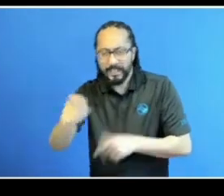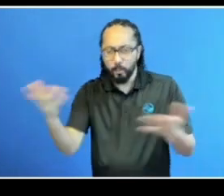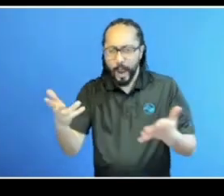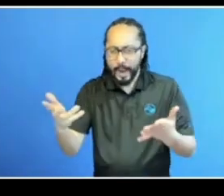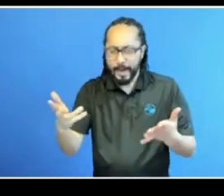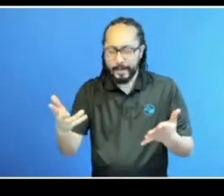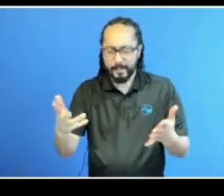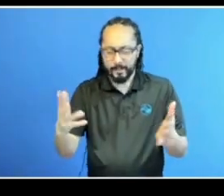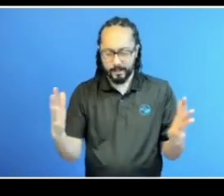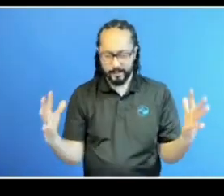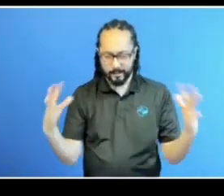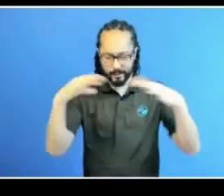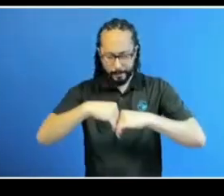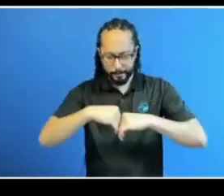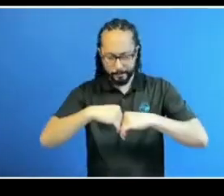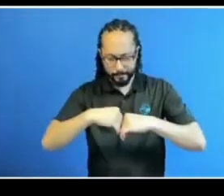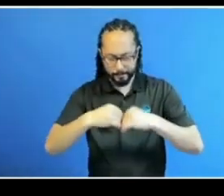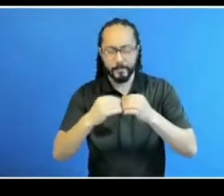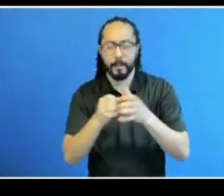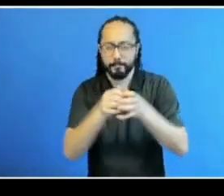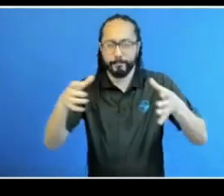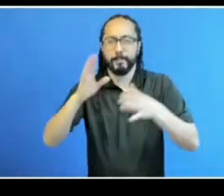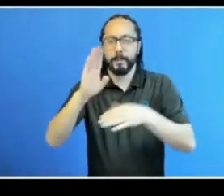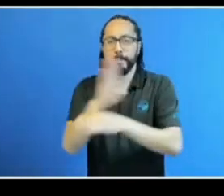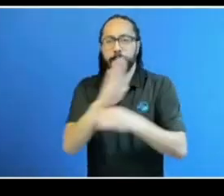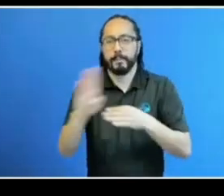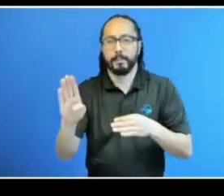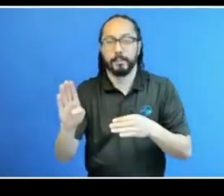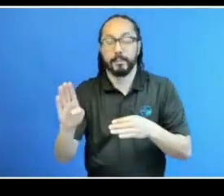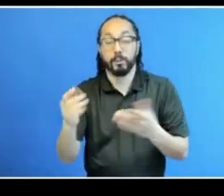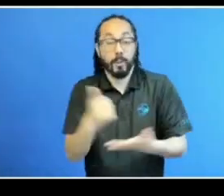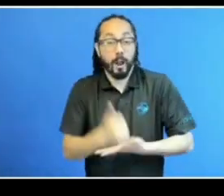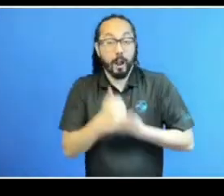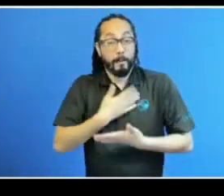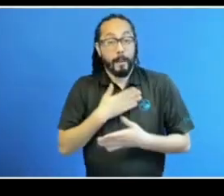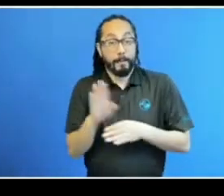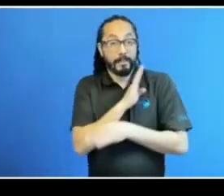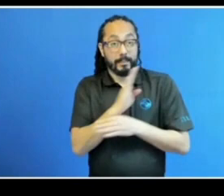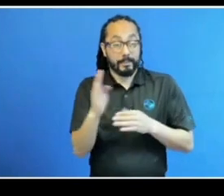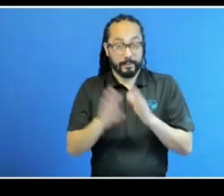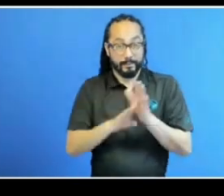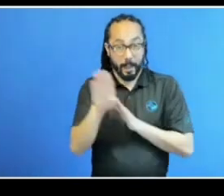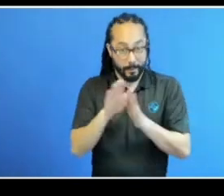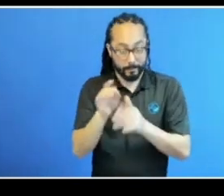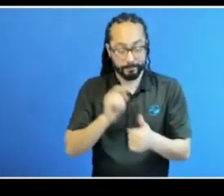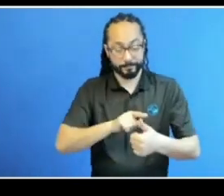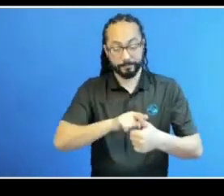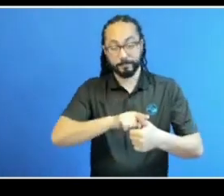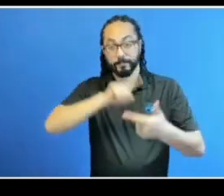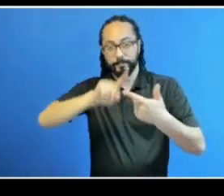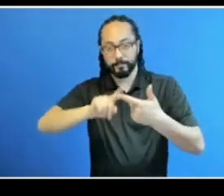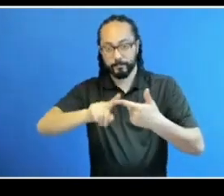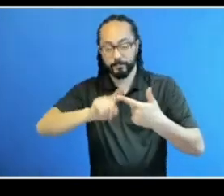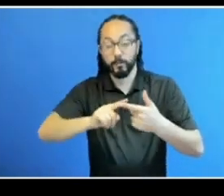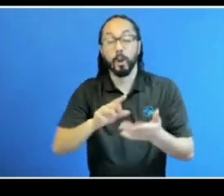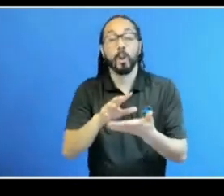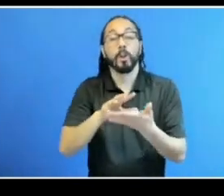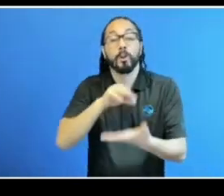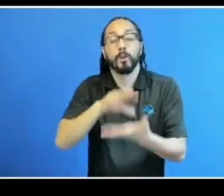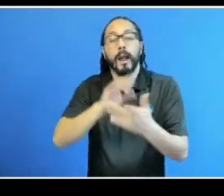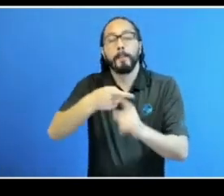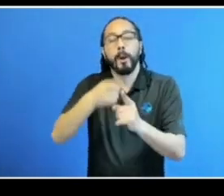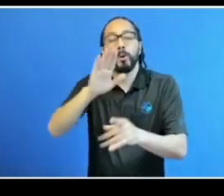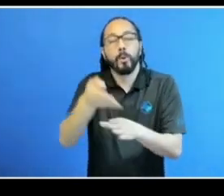in terms of my own business development and learning about your industry, and just learning about what resources and skills and supports you